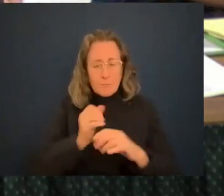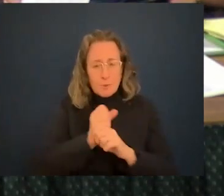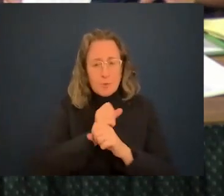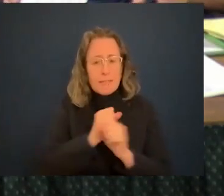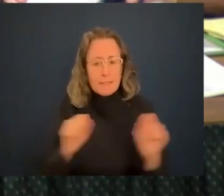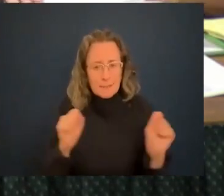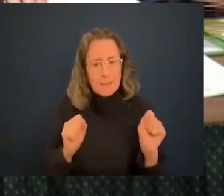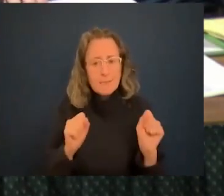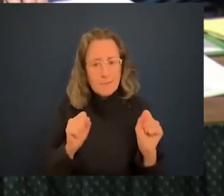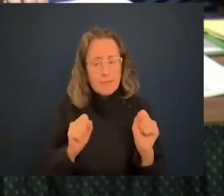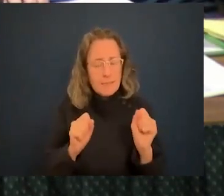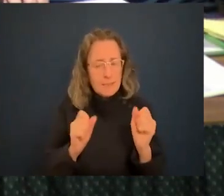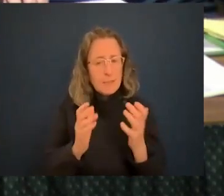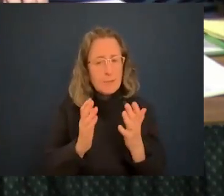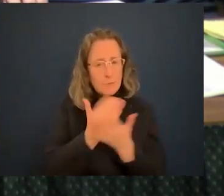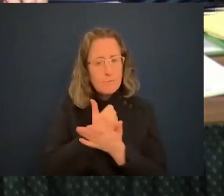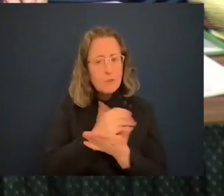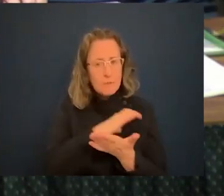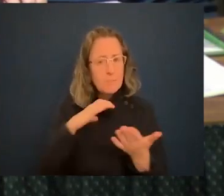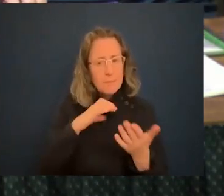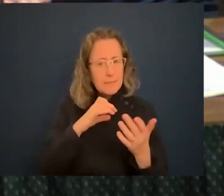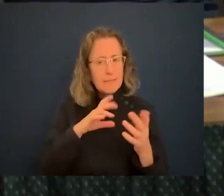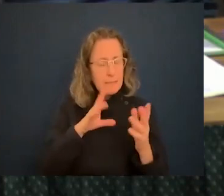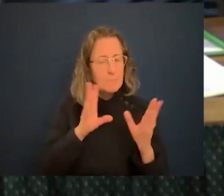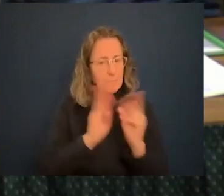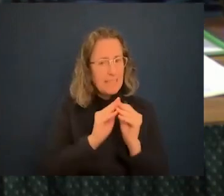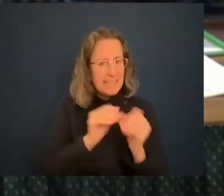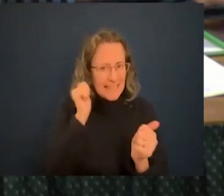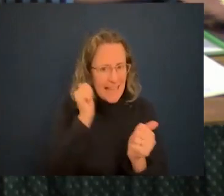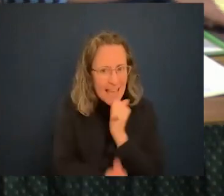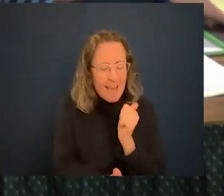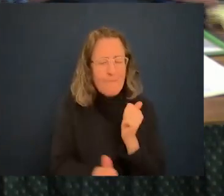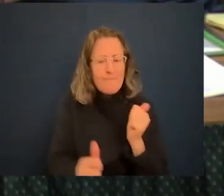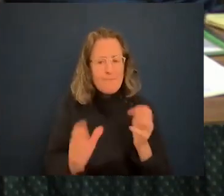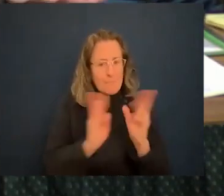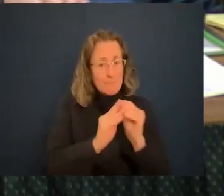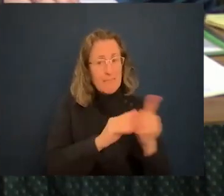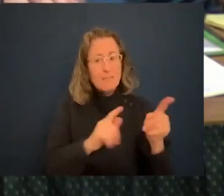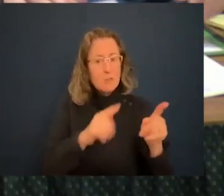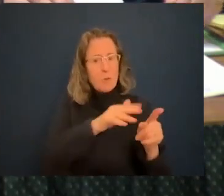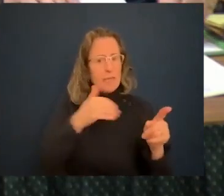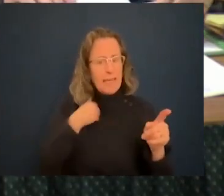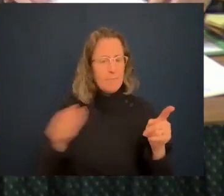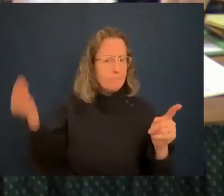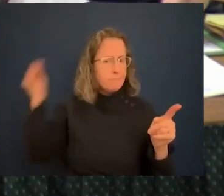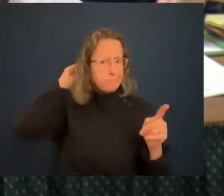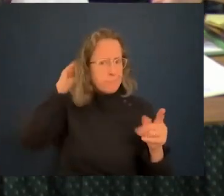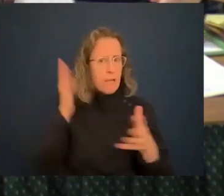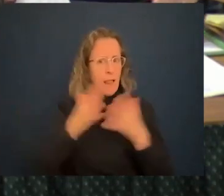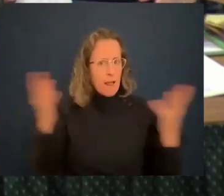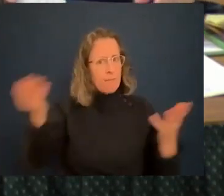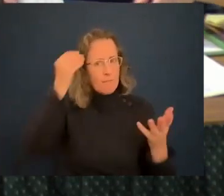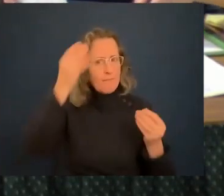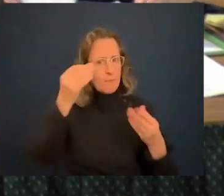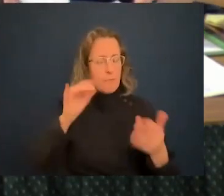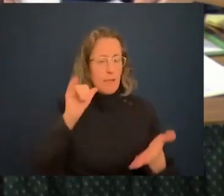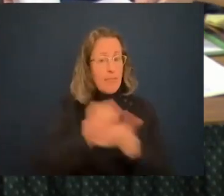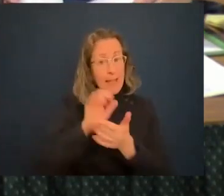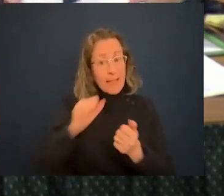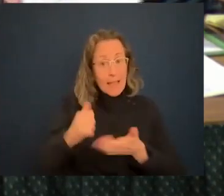report names so there's some knowledge going yeah historical knowledge so that would be helpful in